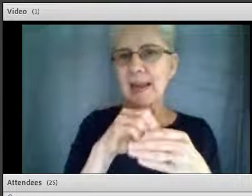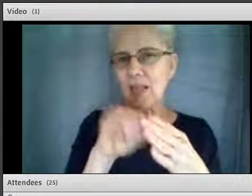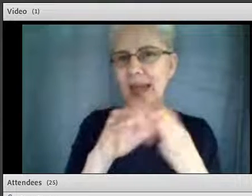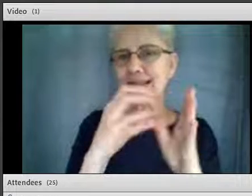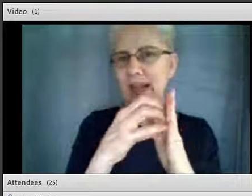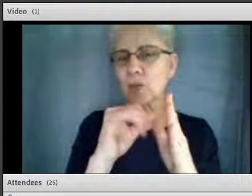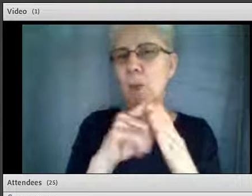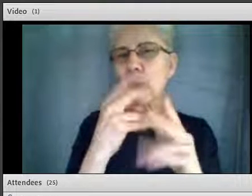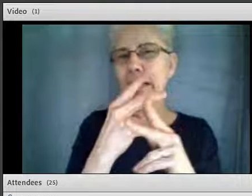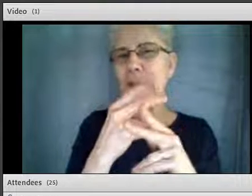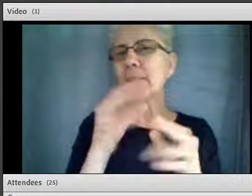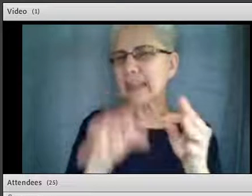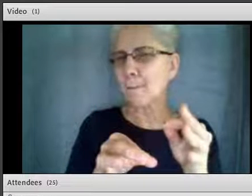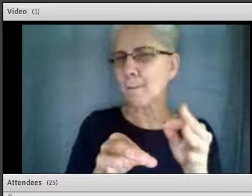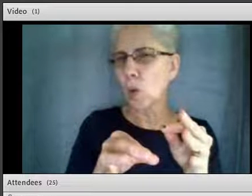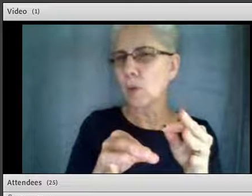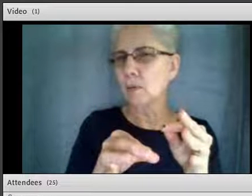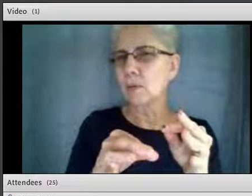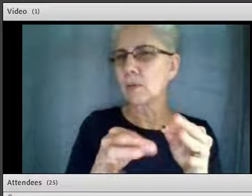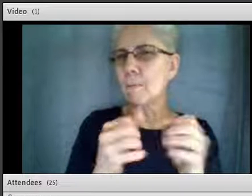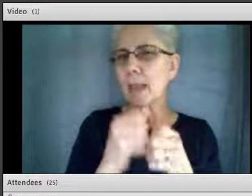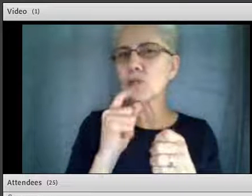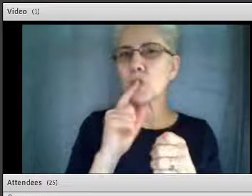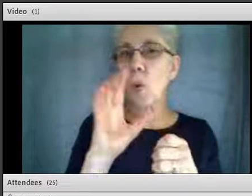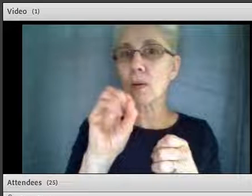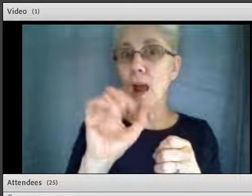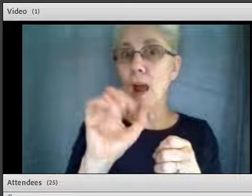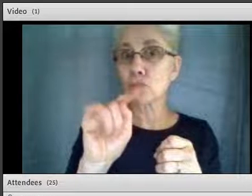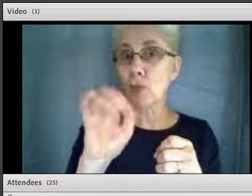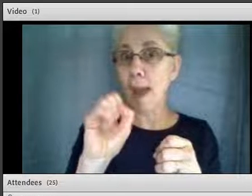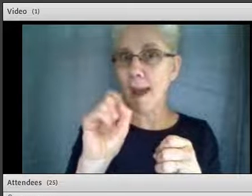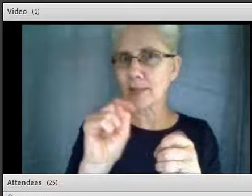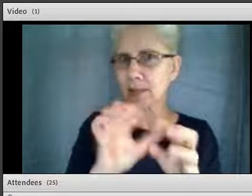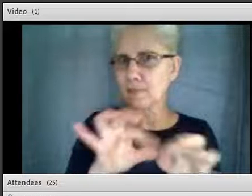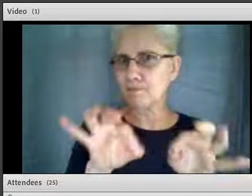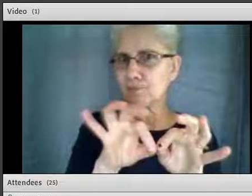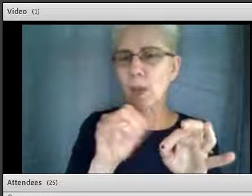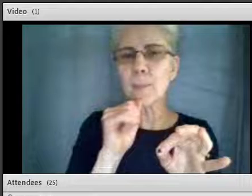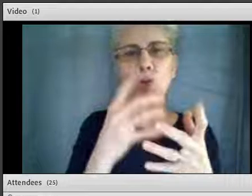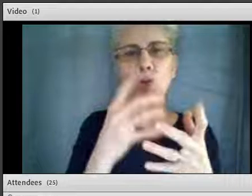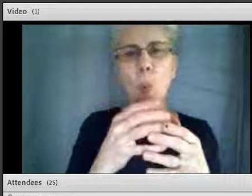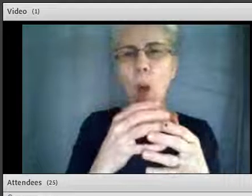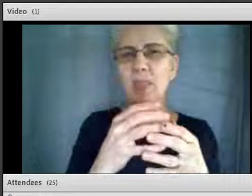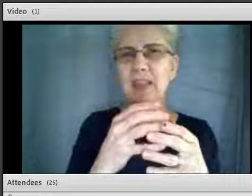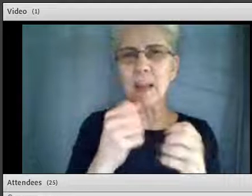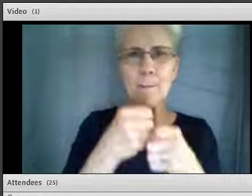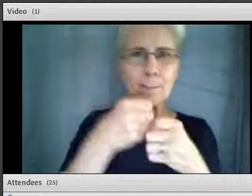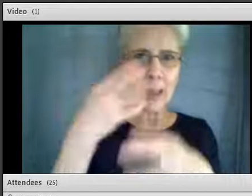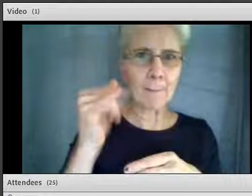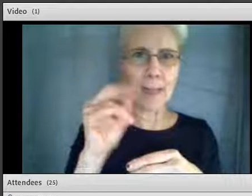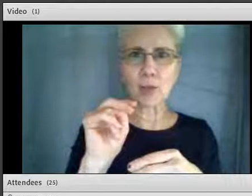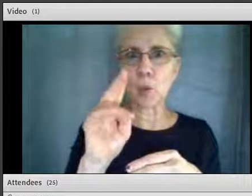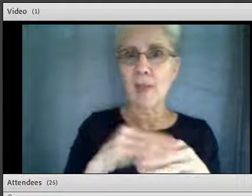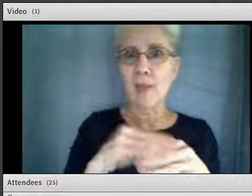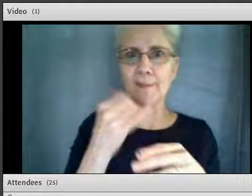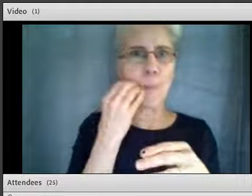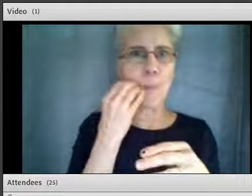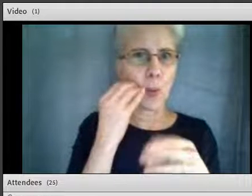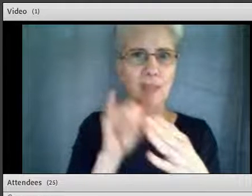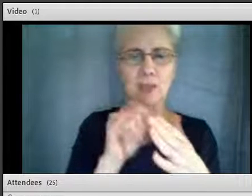that contrast is, but you don't want this super menu on your mobile. That's where you want to just drop it down and have like